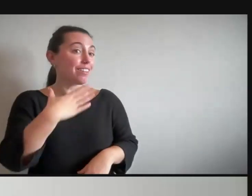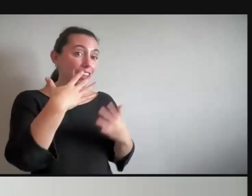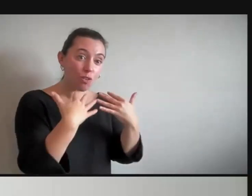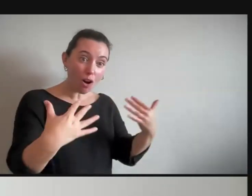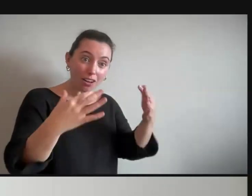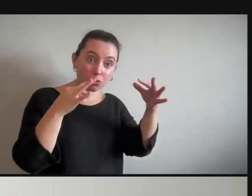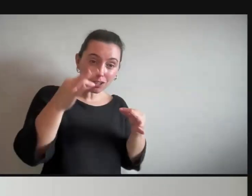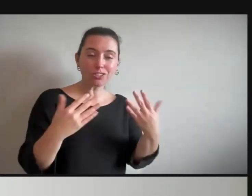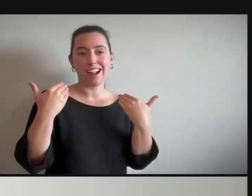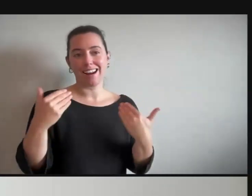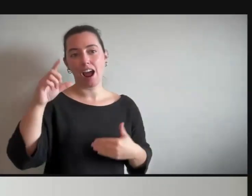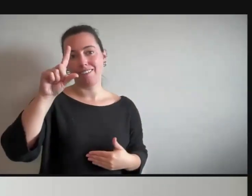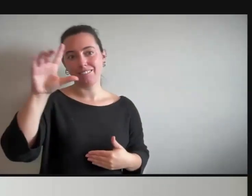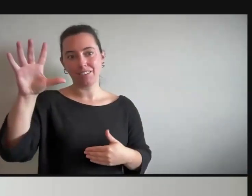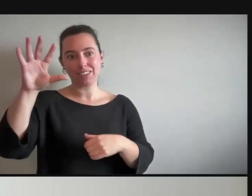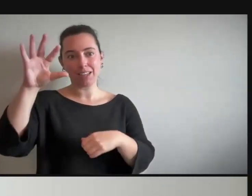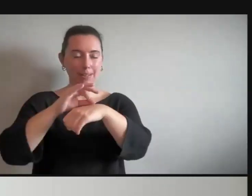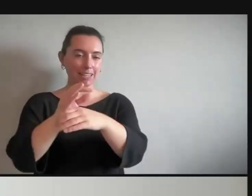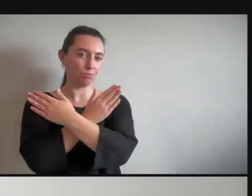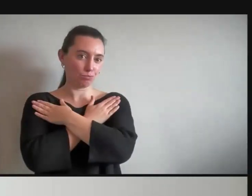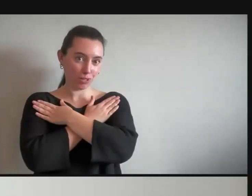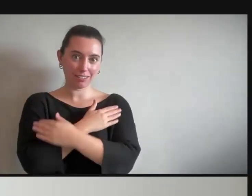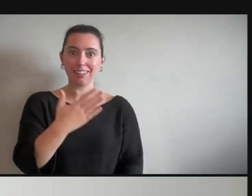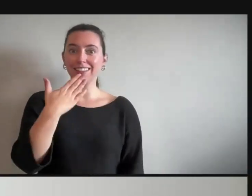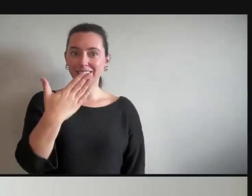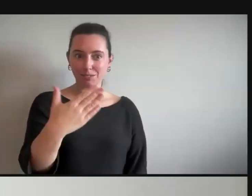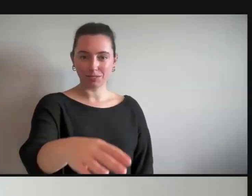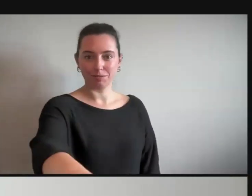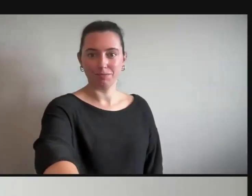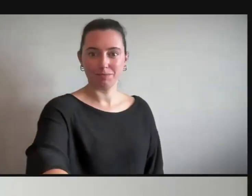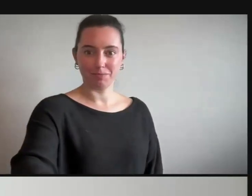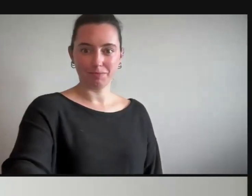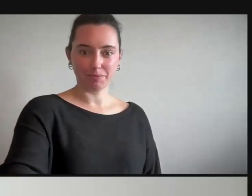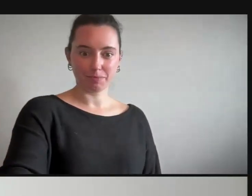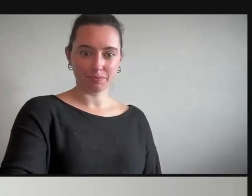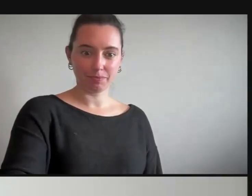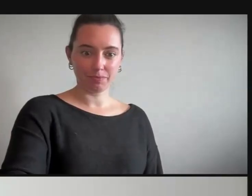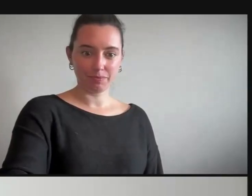a 15-minute break. Thank you, everyone. Thank you. Thank you very much.